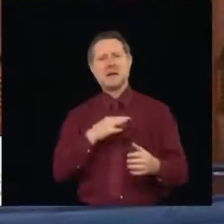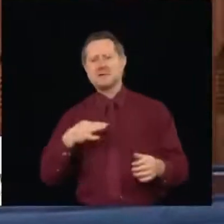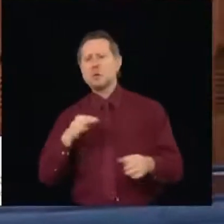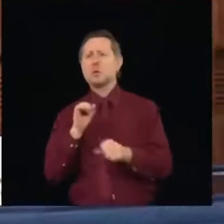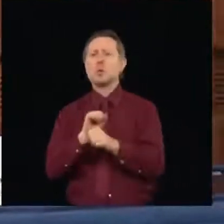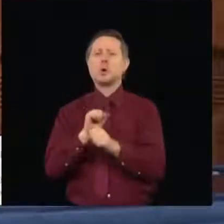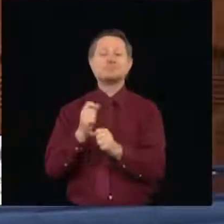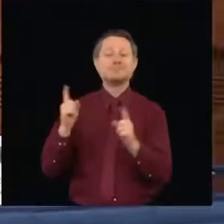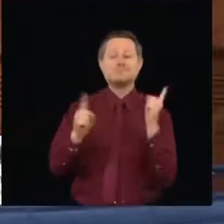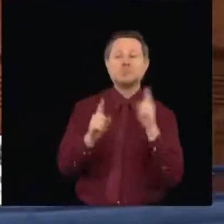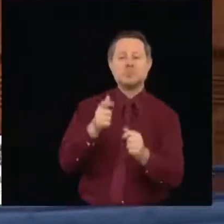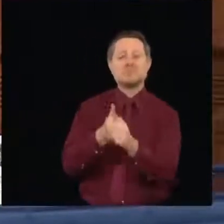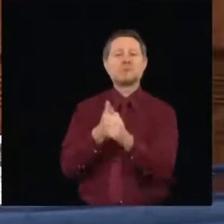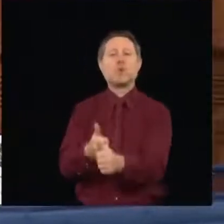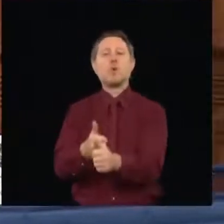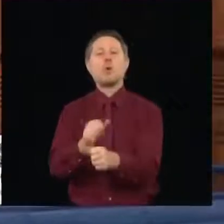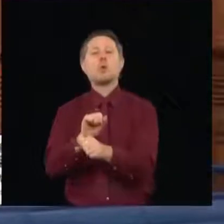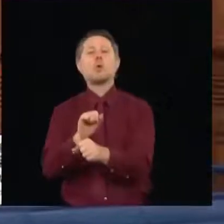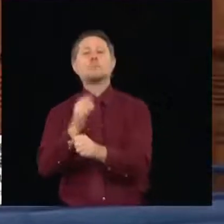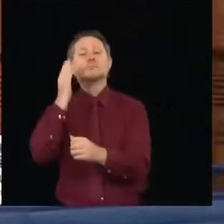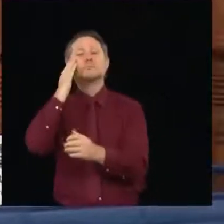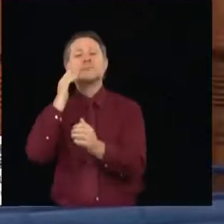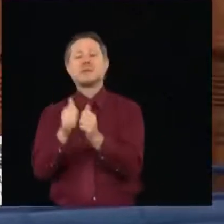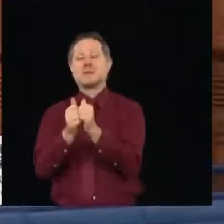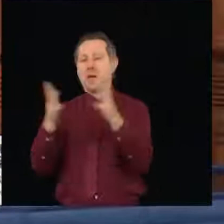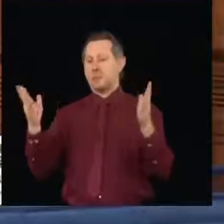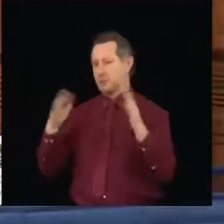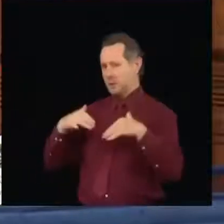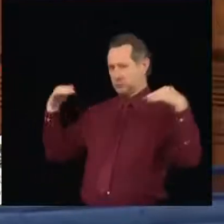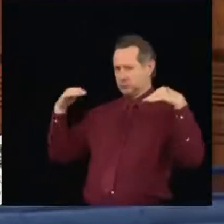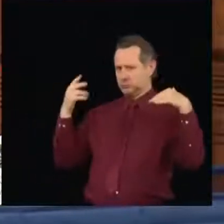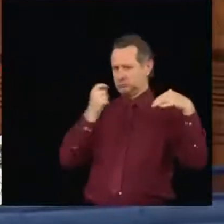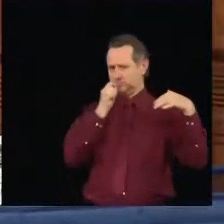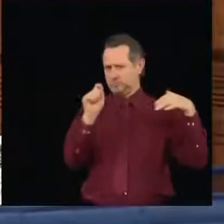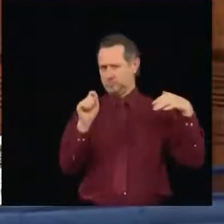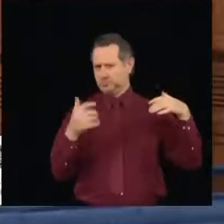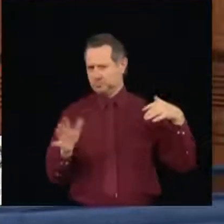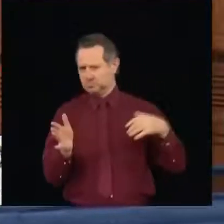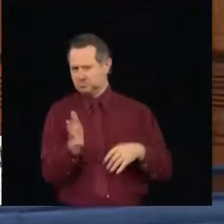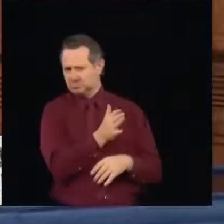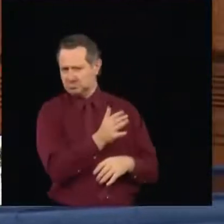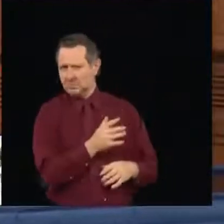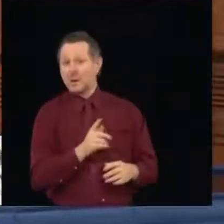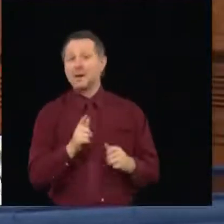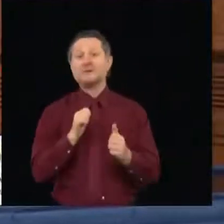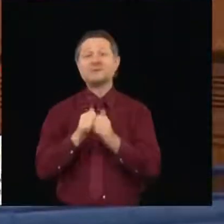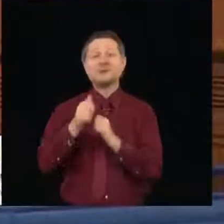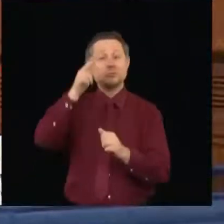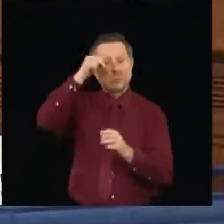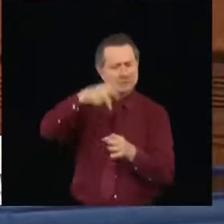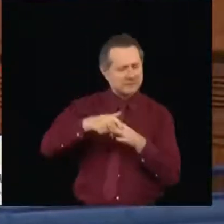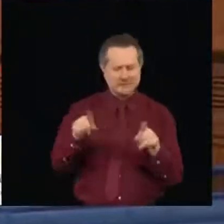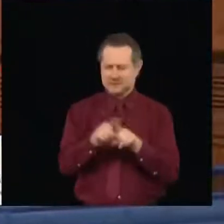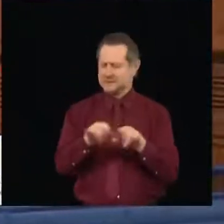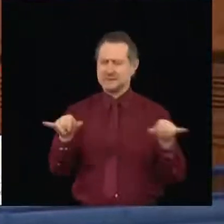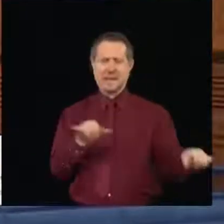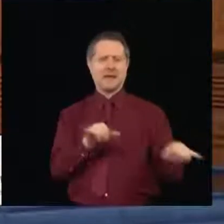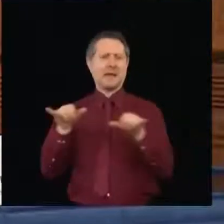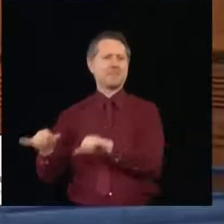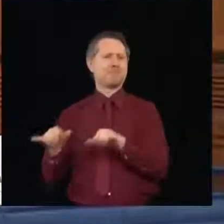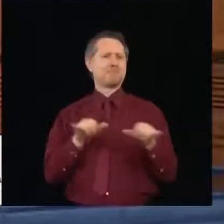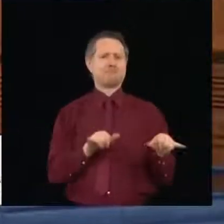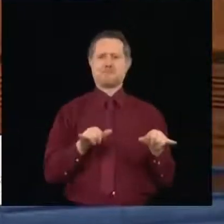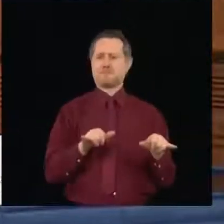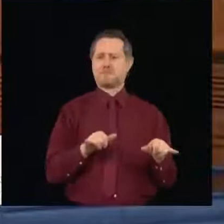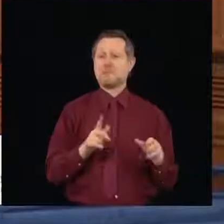operate for without fans. And that's the same thing for the racetracks for the horse racetracks, and the vast majority of those employees